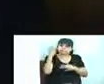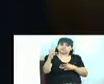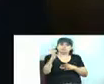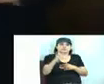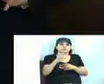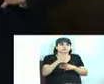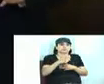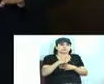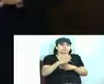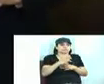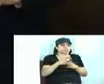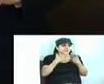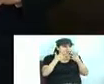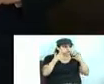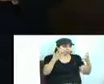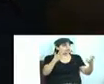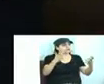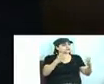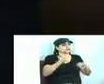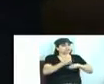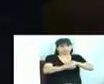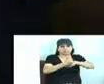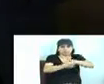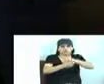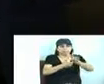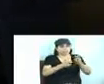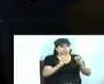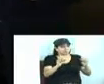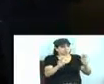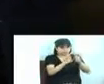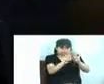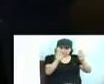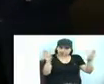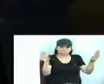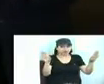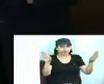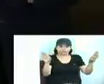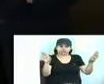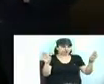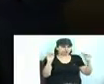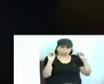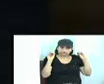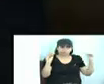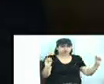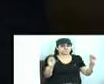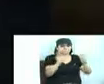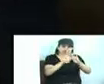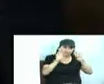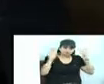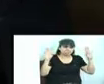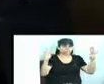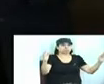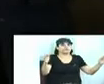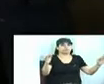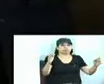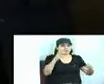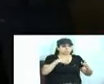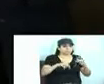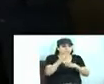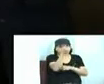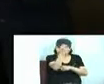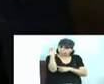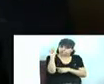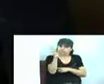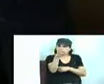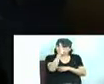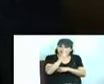or threaten. Yes, sir. Yes, sir. There's no wall. There is no wall around the movement of God's Holy